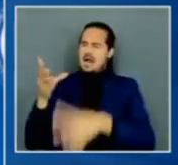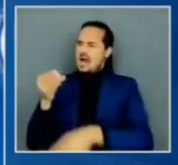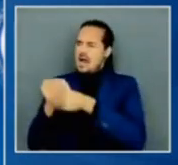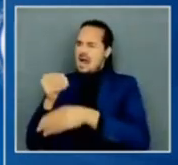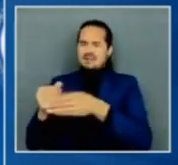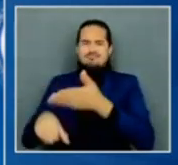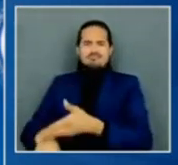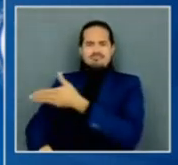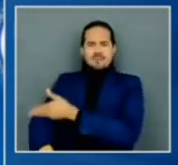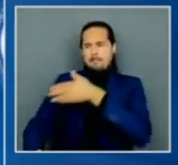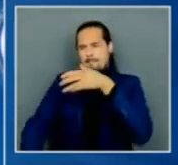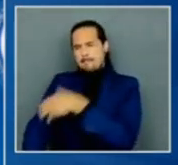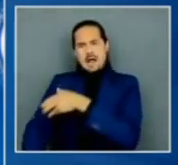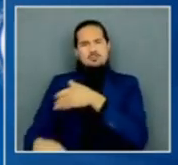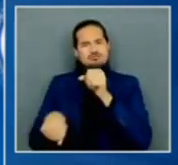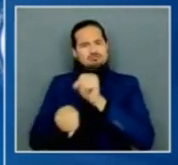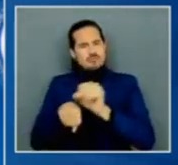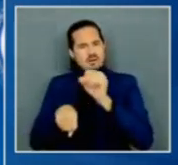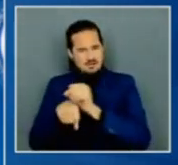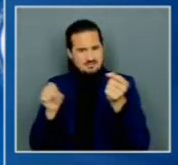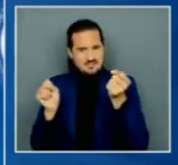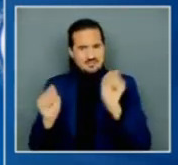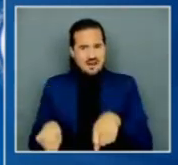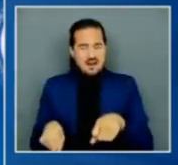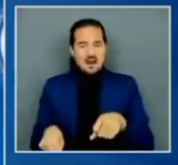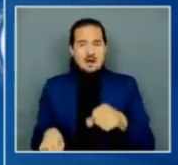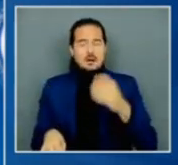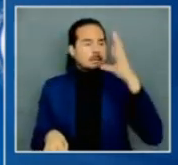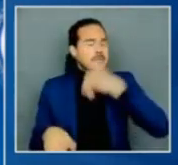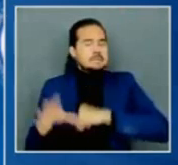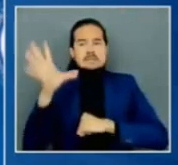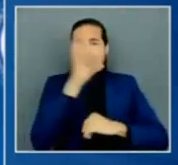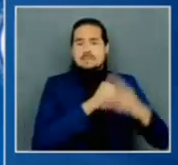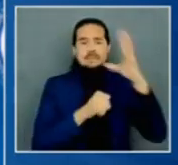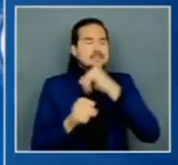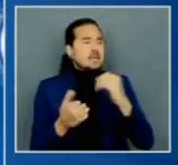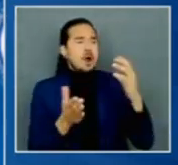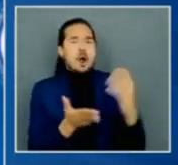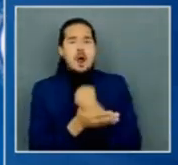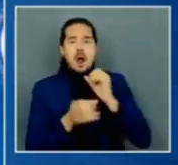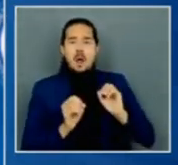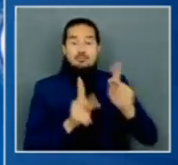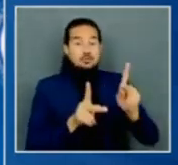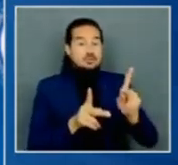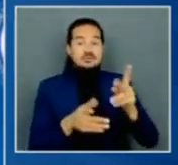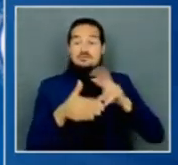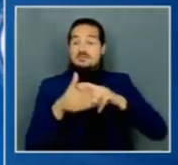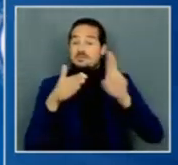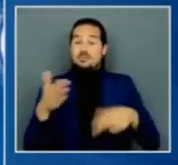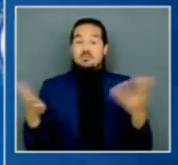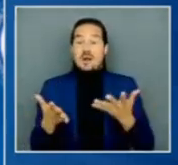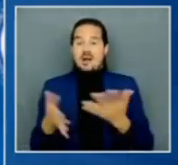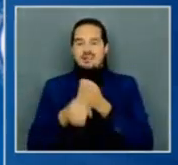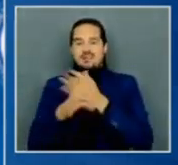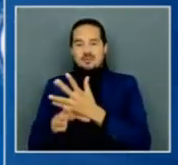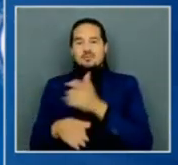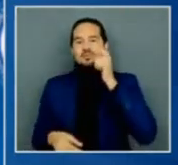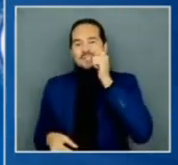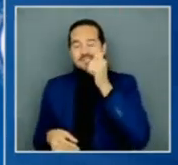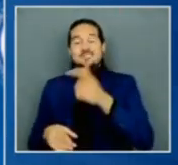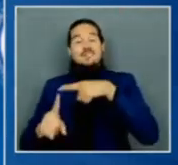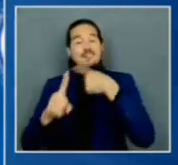good-paying jobs. At its worst, misguided policies and missed opportunities can reinforce racial, economic,